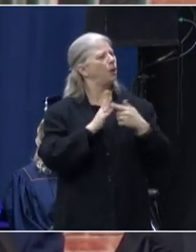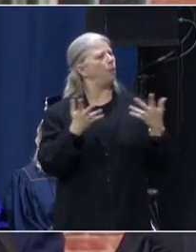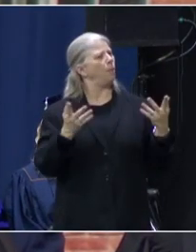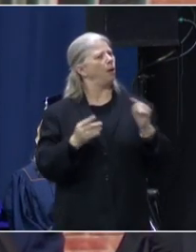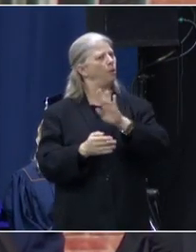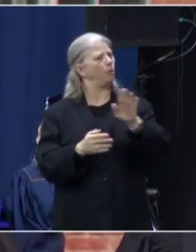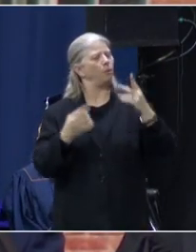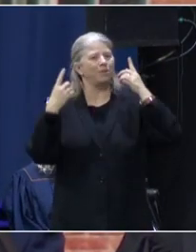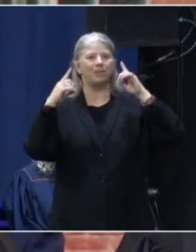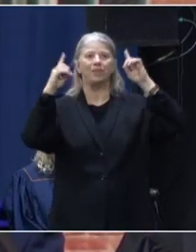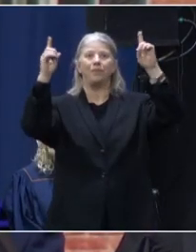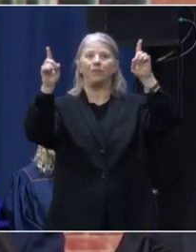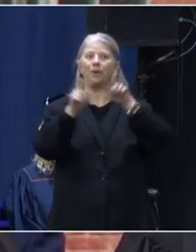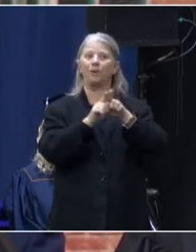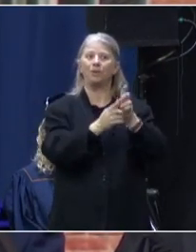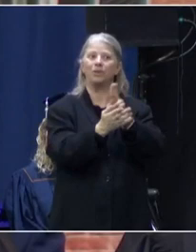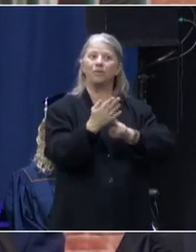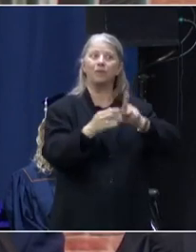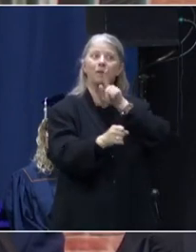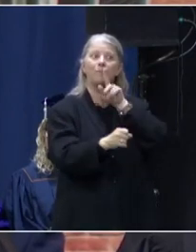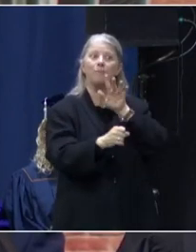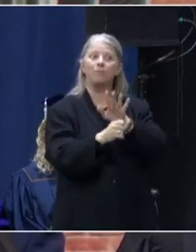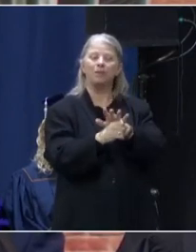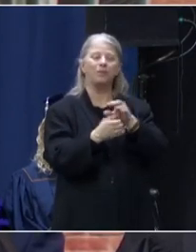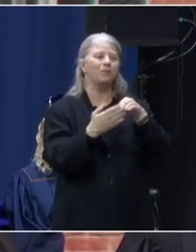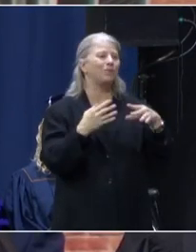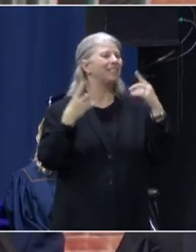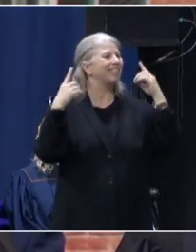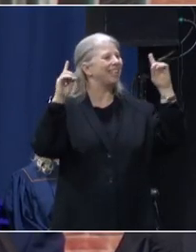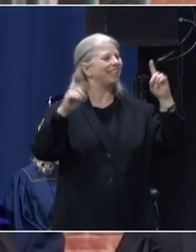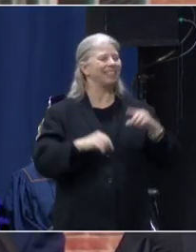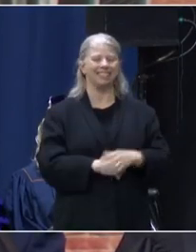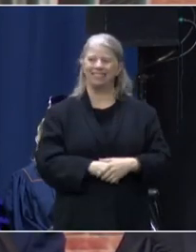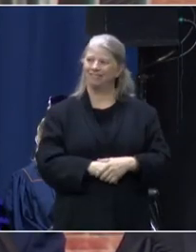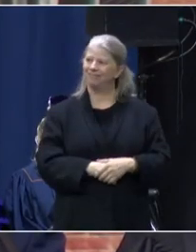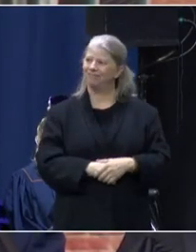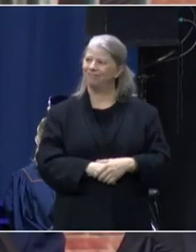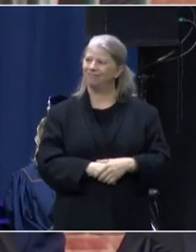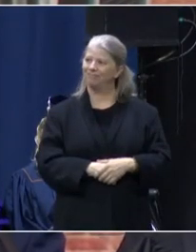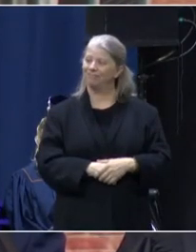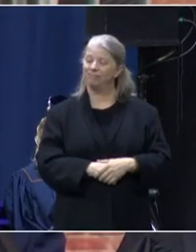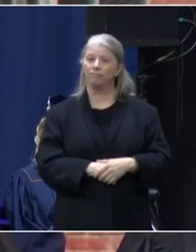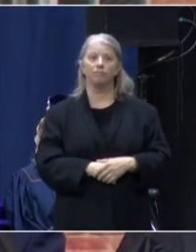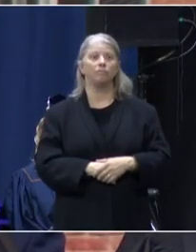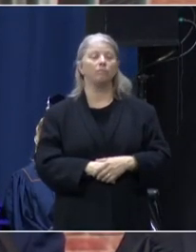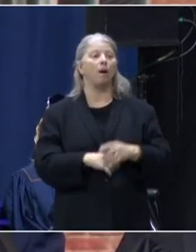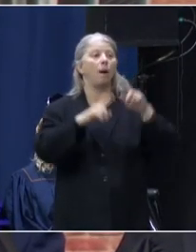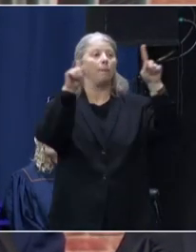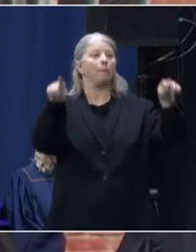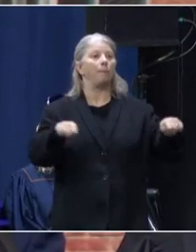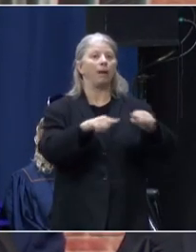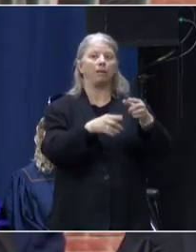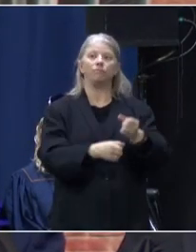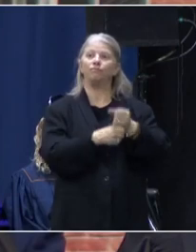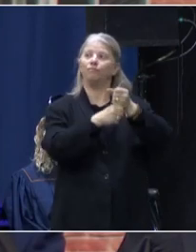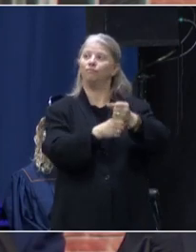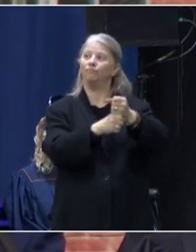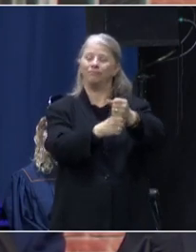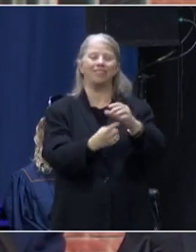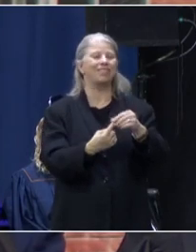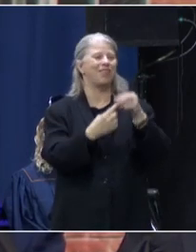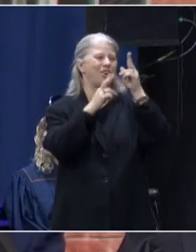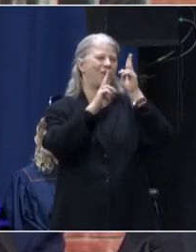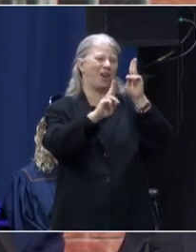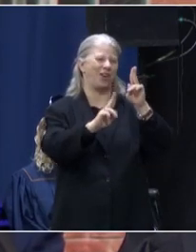graduates' accomplishments and the university's commitment to student success. The selection of the banner bearer is considered to be a special